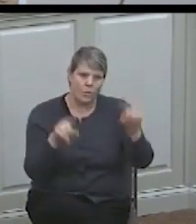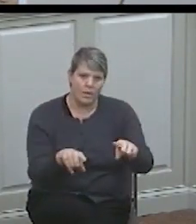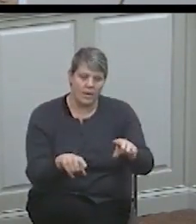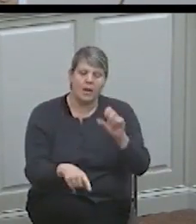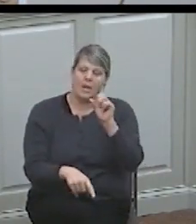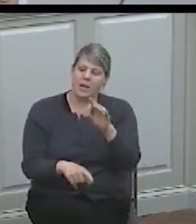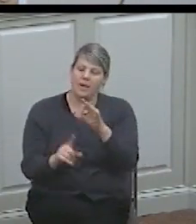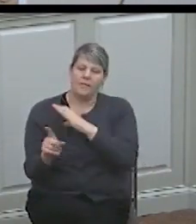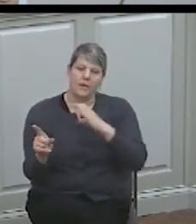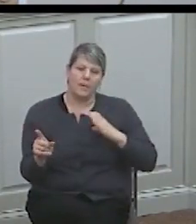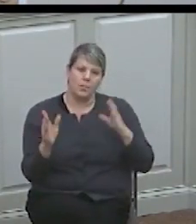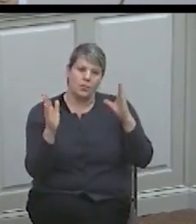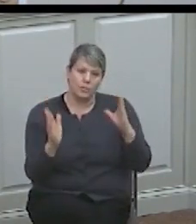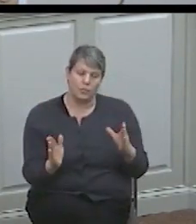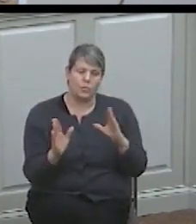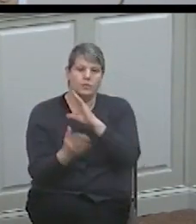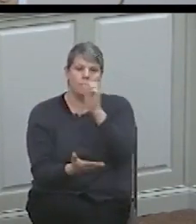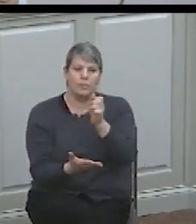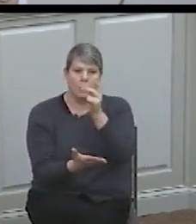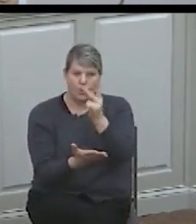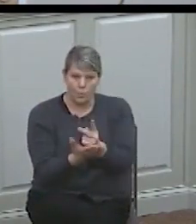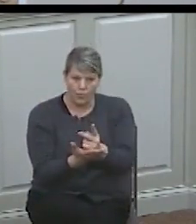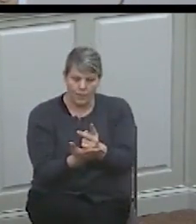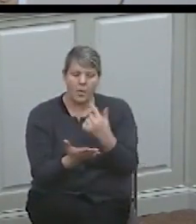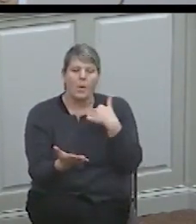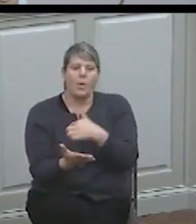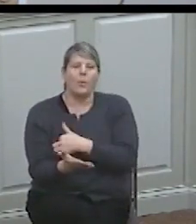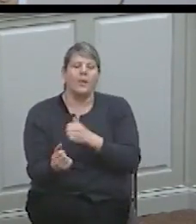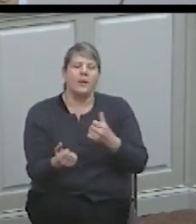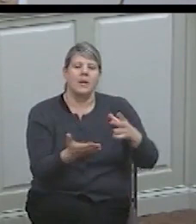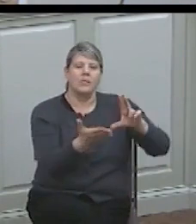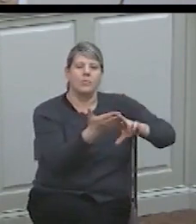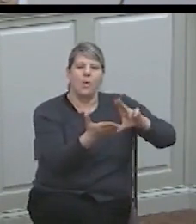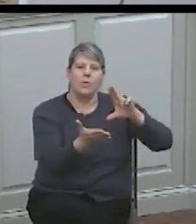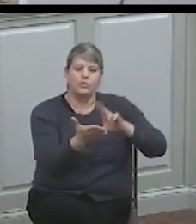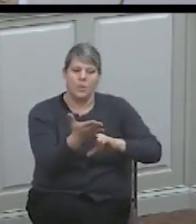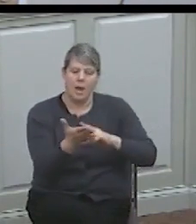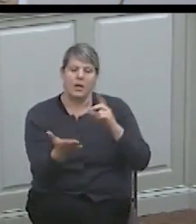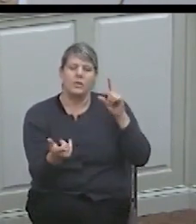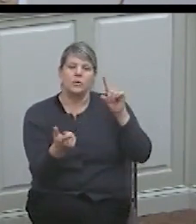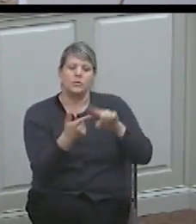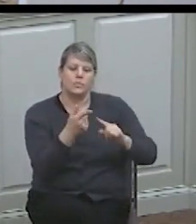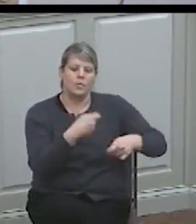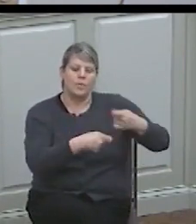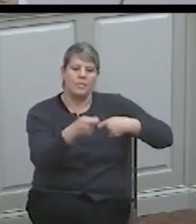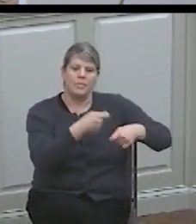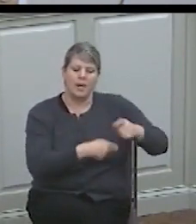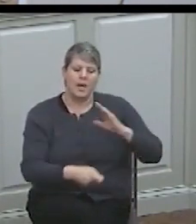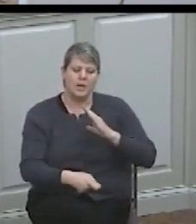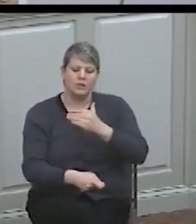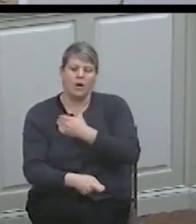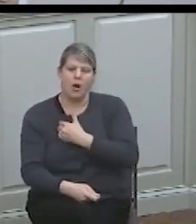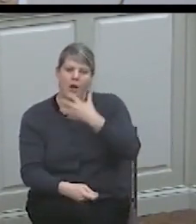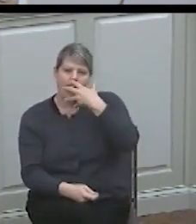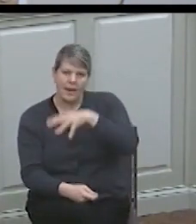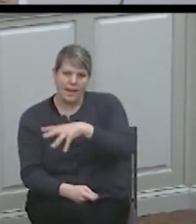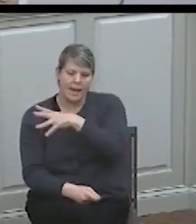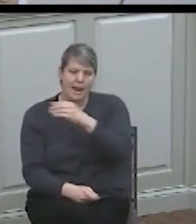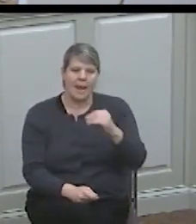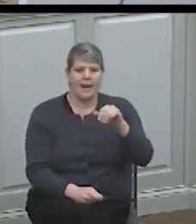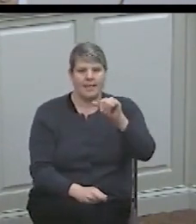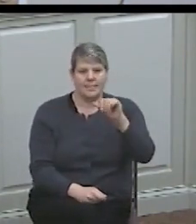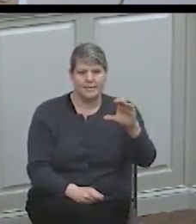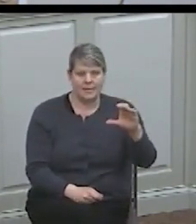commission approves, to contract with a private contractor to replace our heat and cooling elements and so forth, to